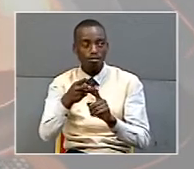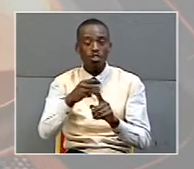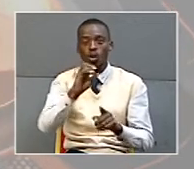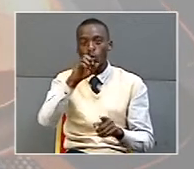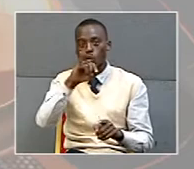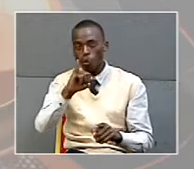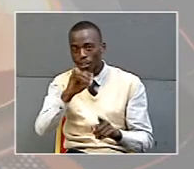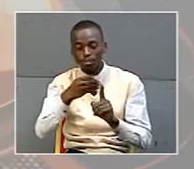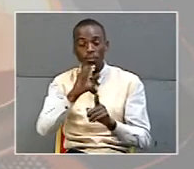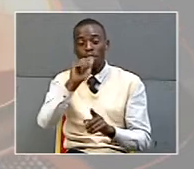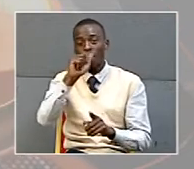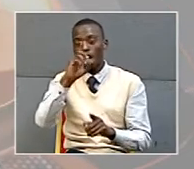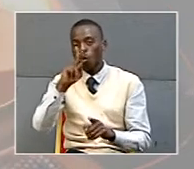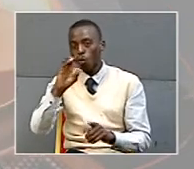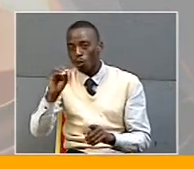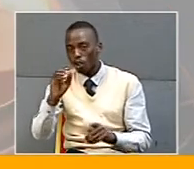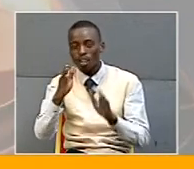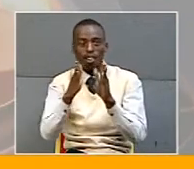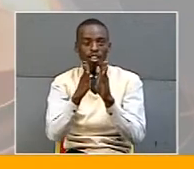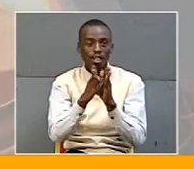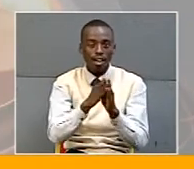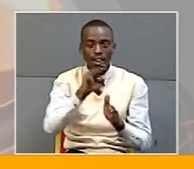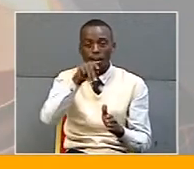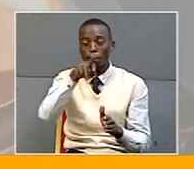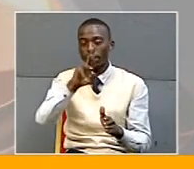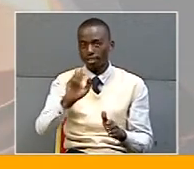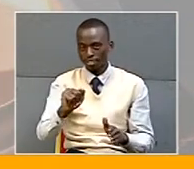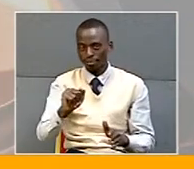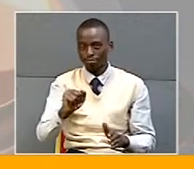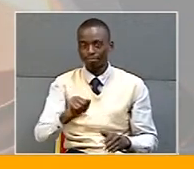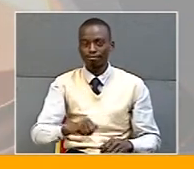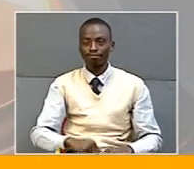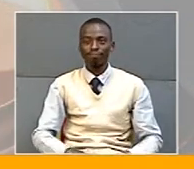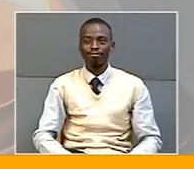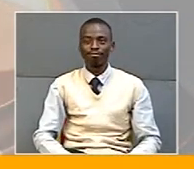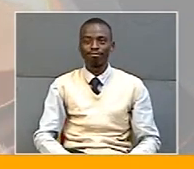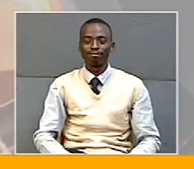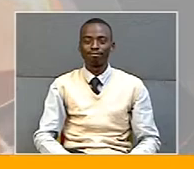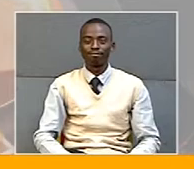Odor, Col Anthony and Mubarak Munyagwa.